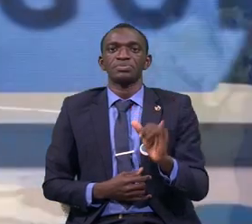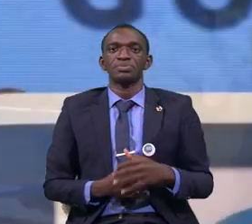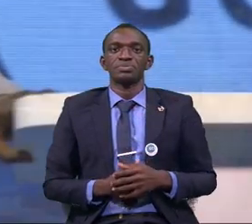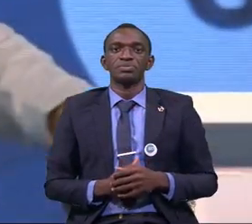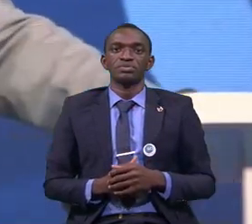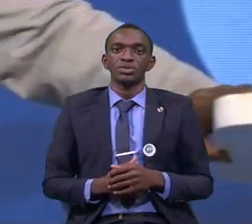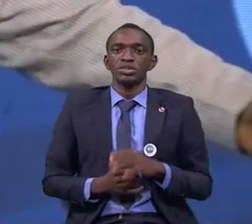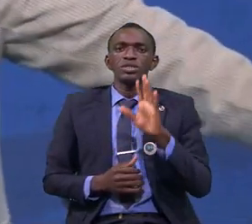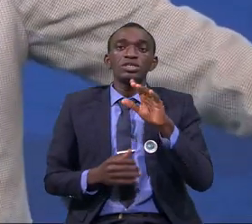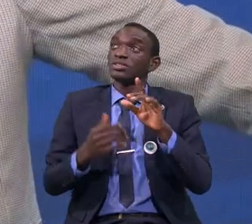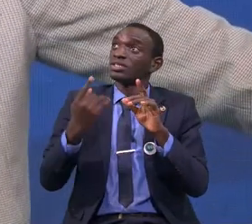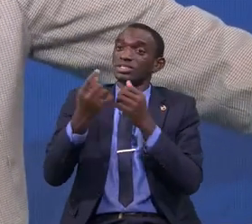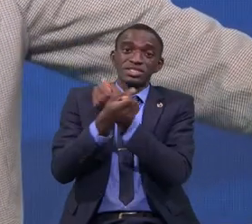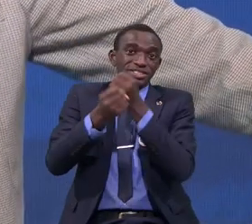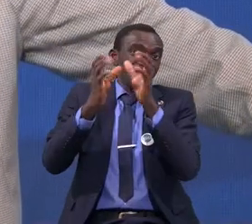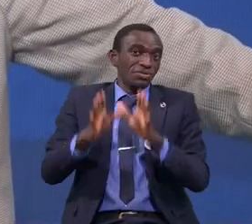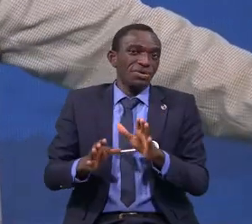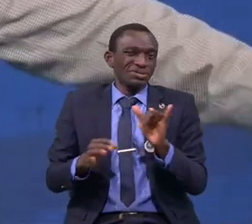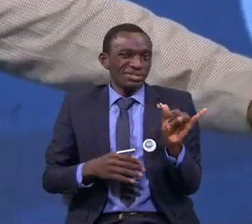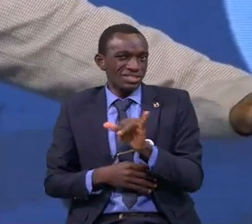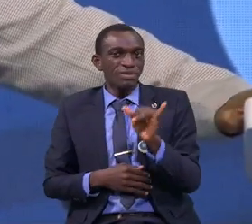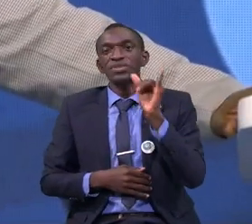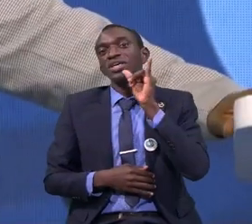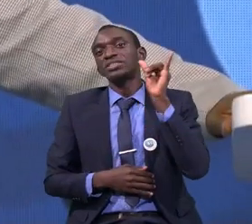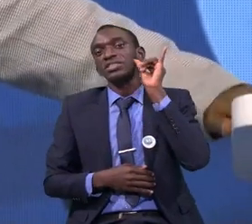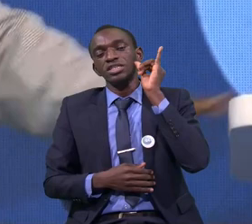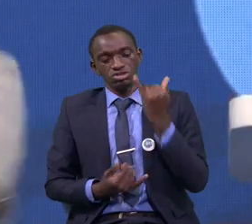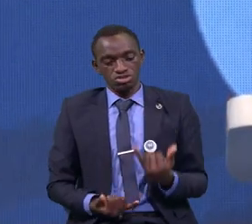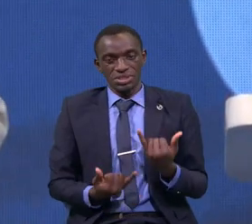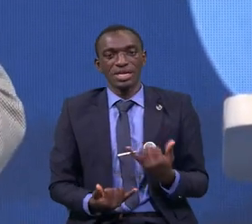The Savior, the same, yesterday, today and forever.